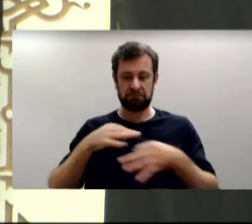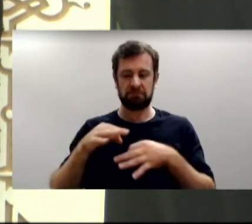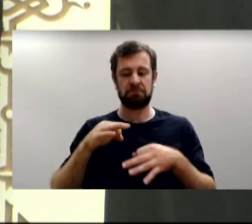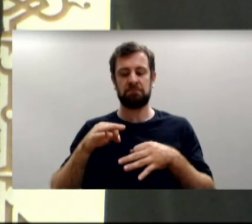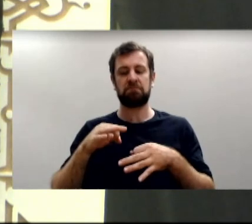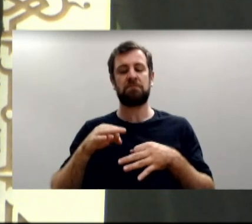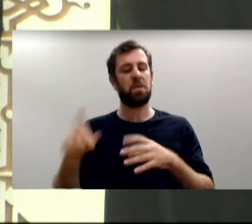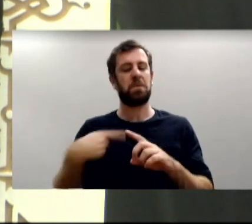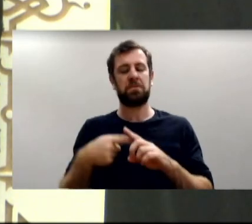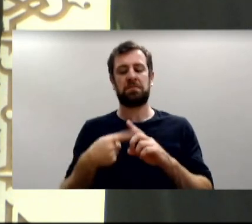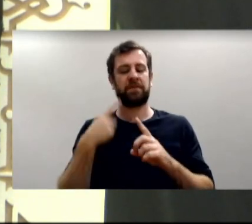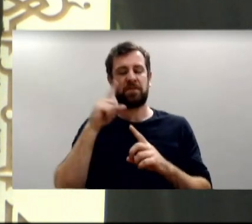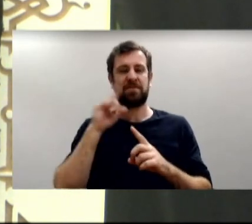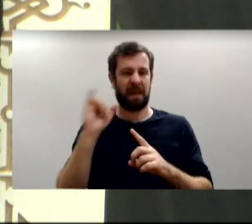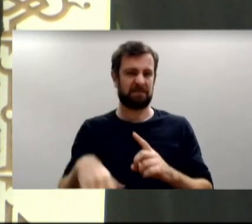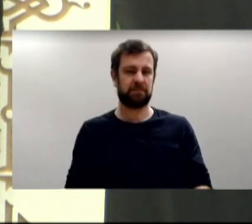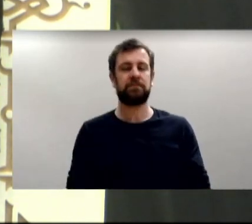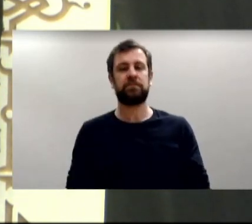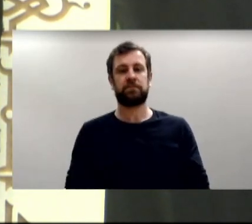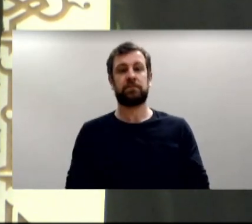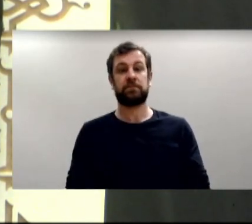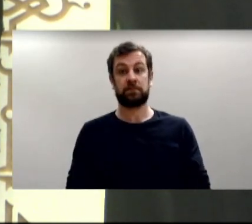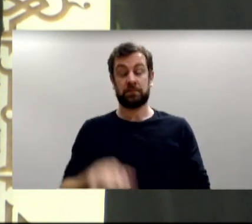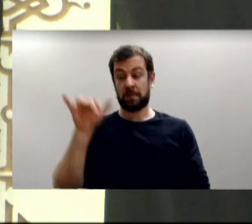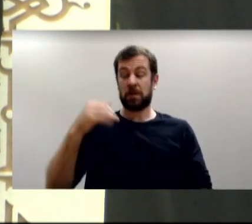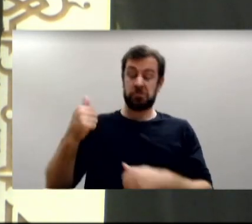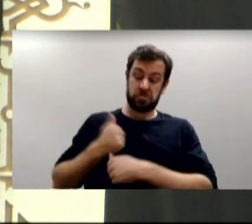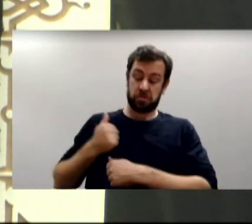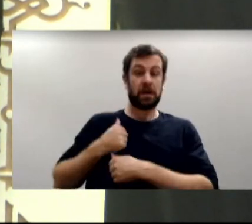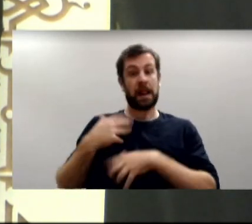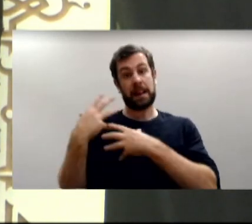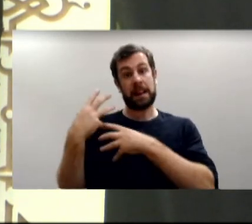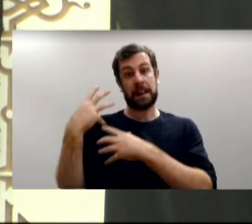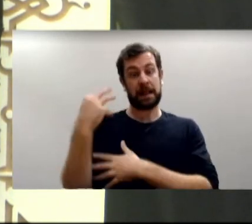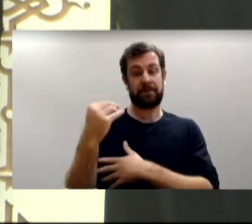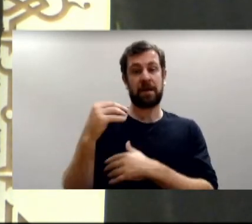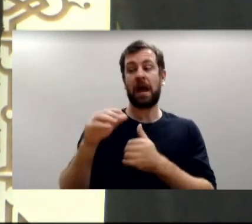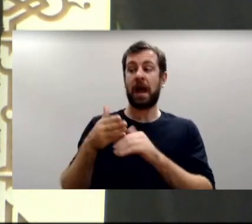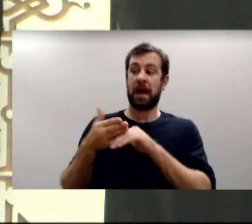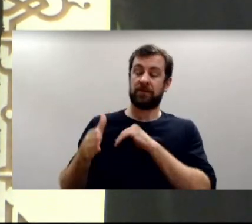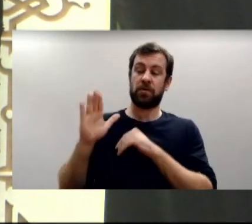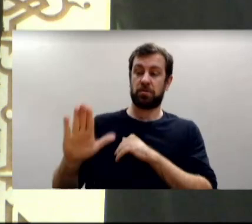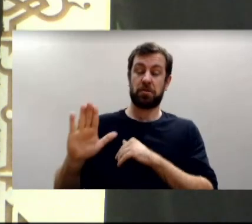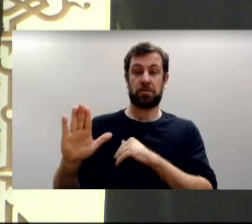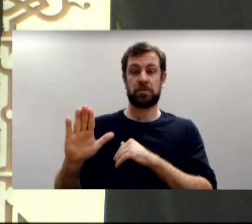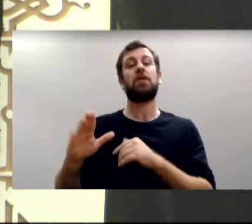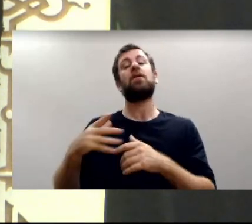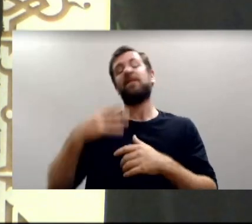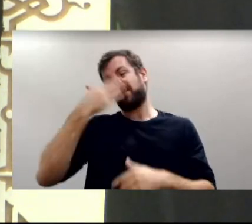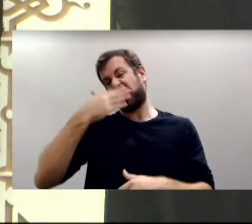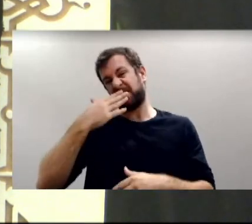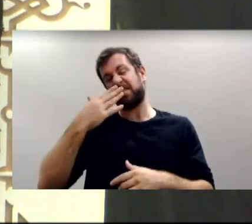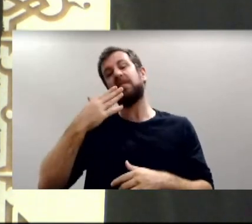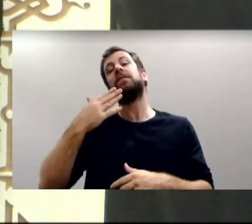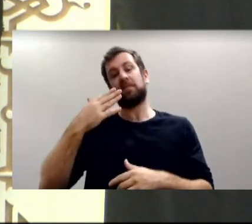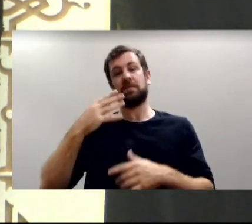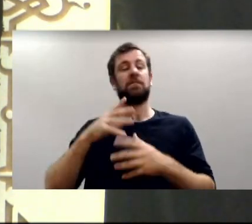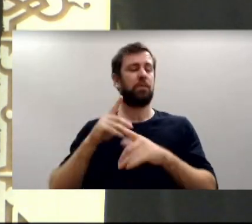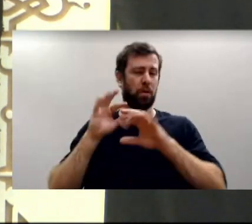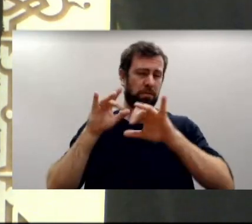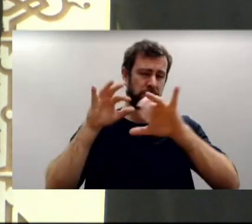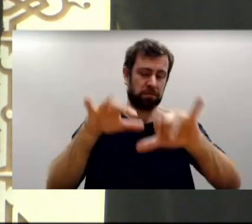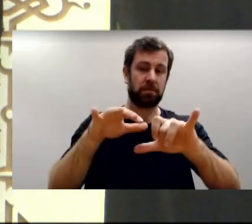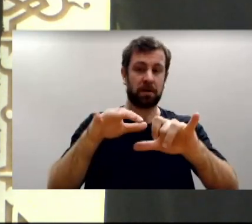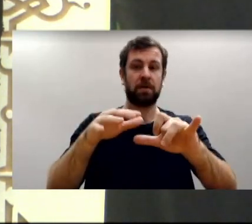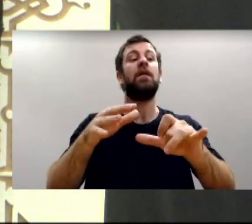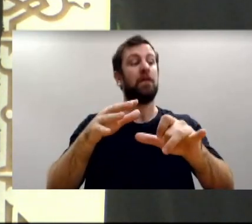prayers. And so these soldiers will leave after their namaz, go to the front, and relieve